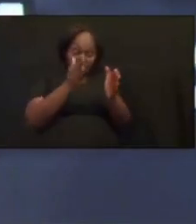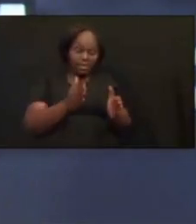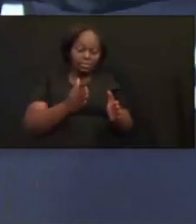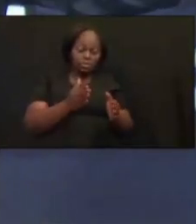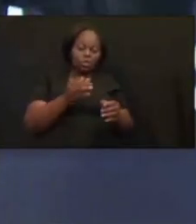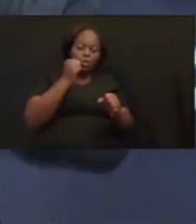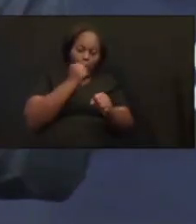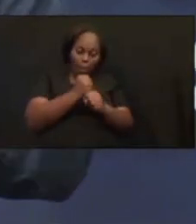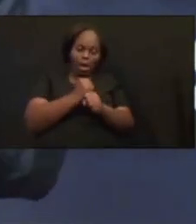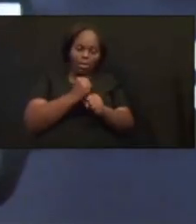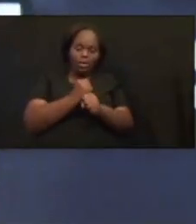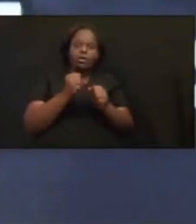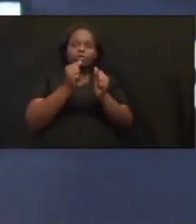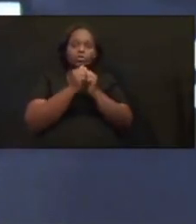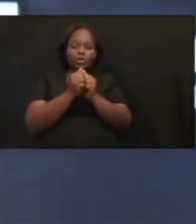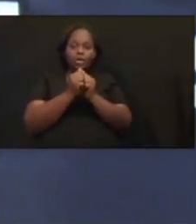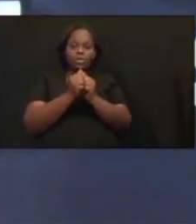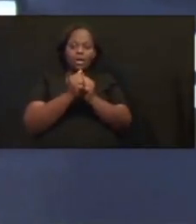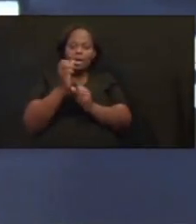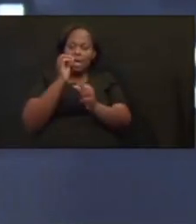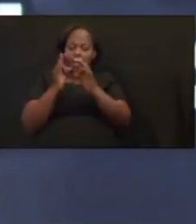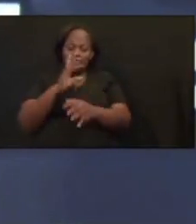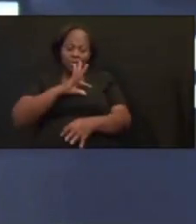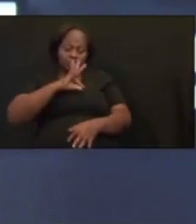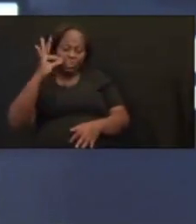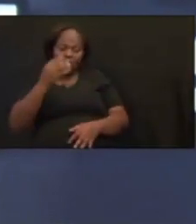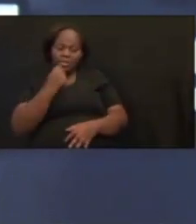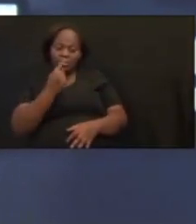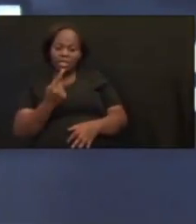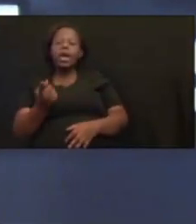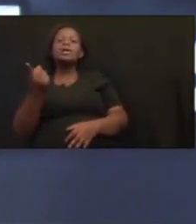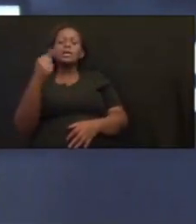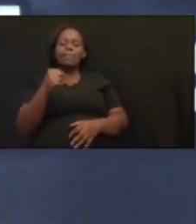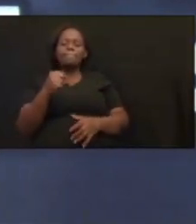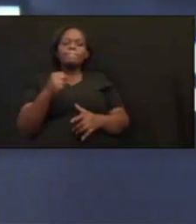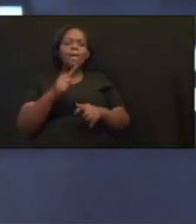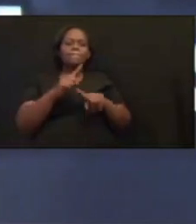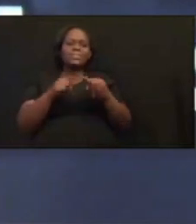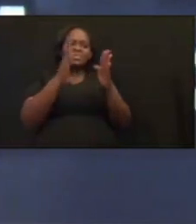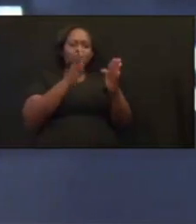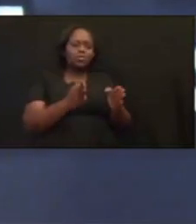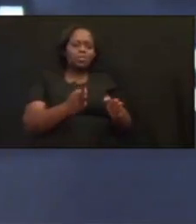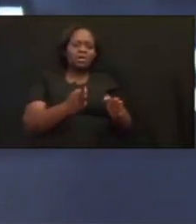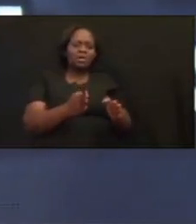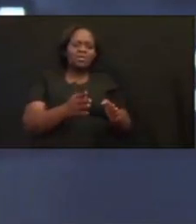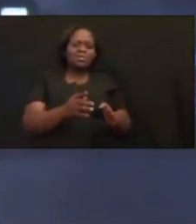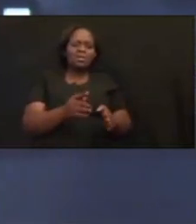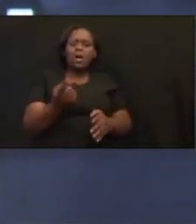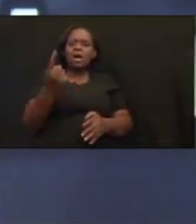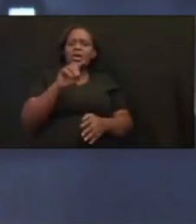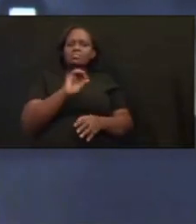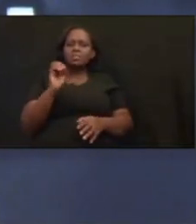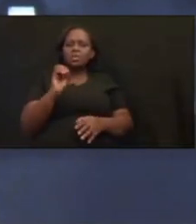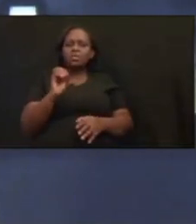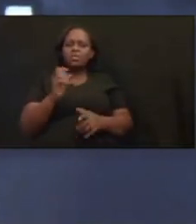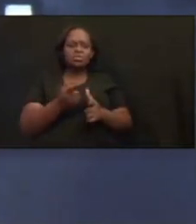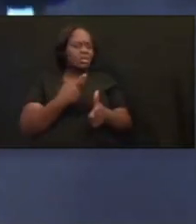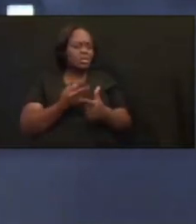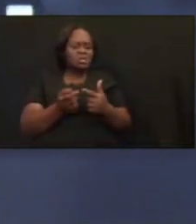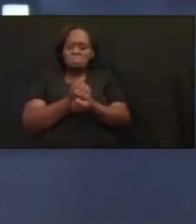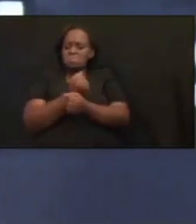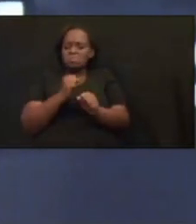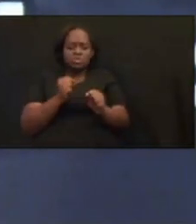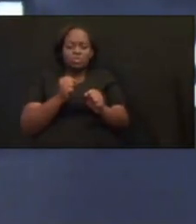says come and the bride does not echo come, nothing will be made manifest. The bride there being the church. So